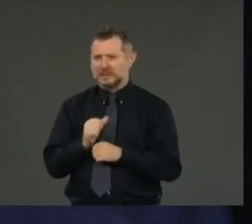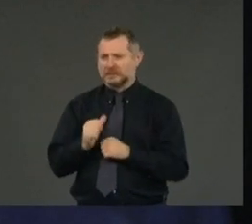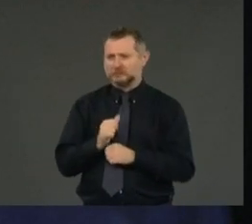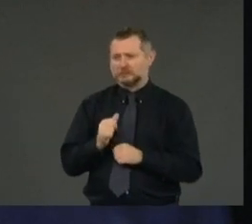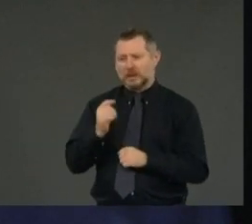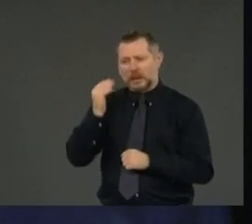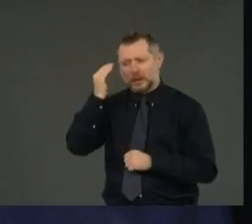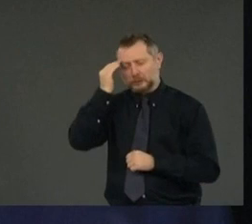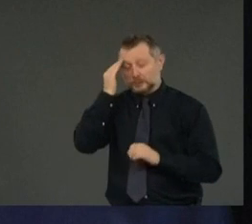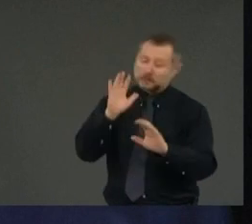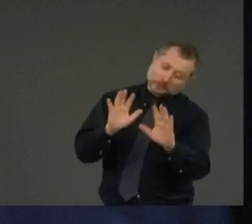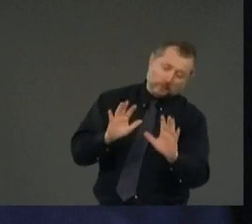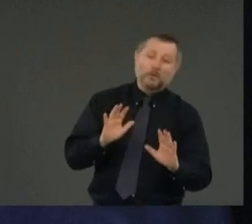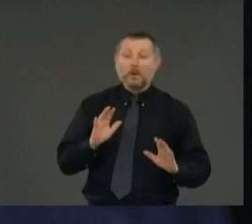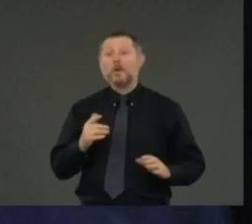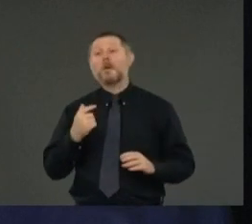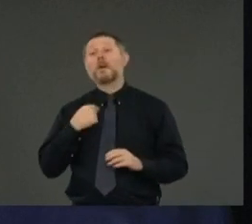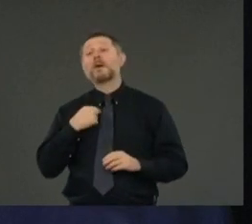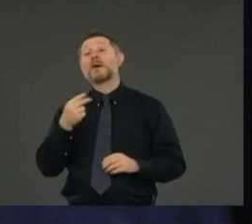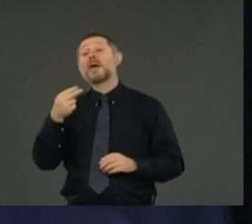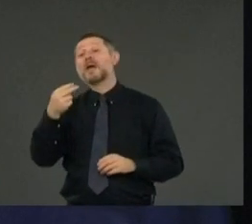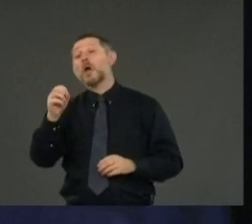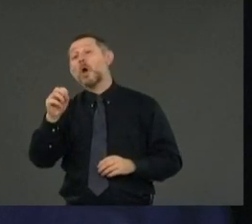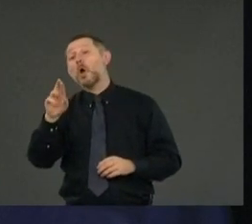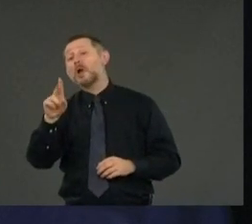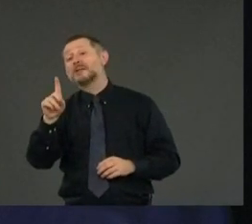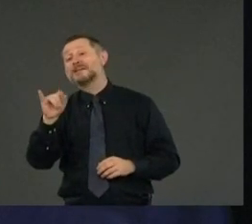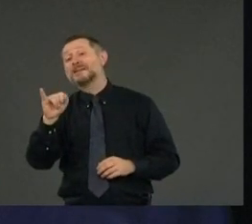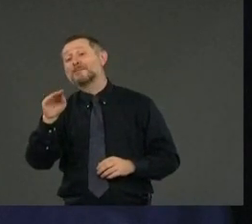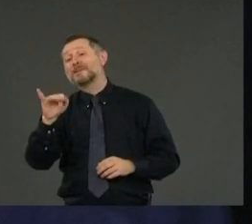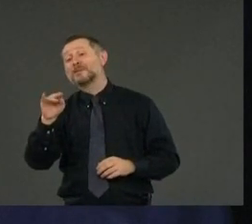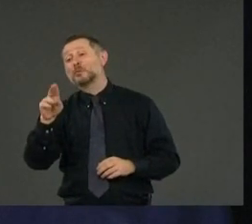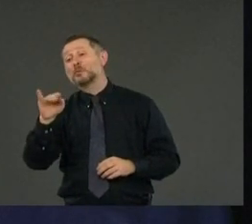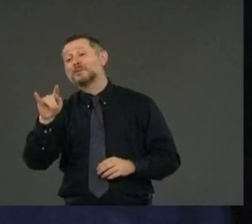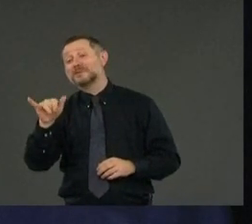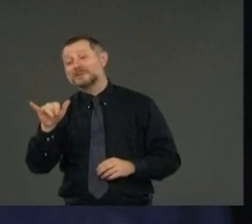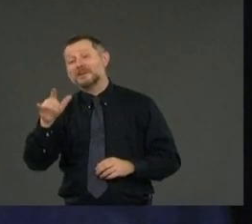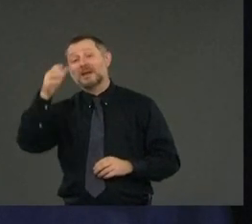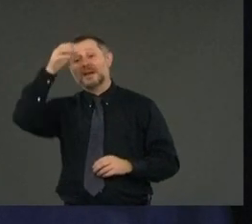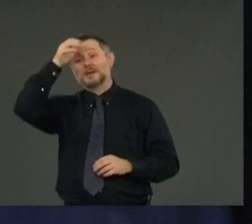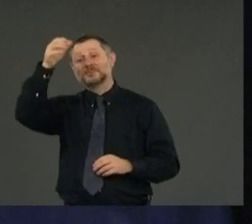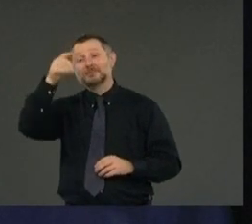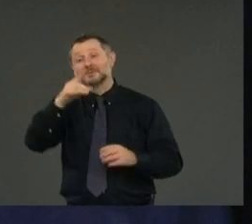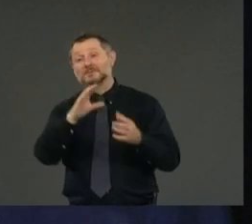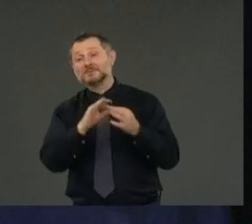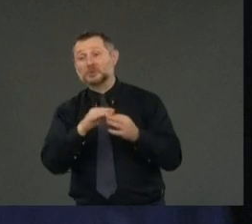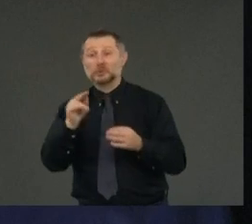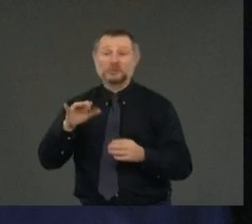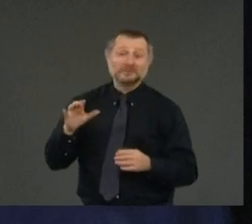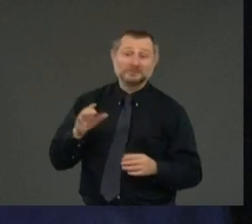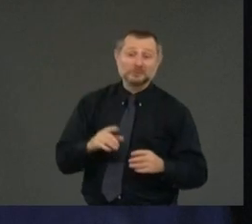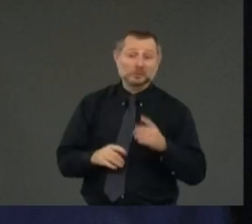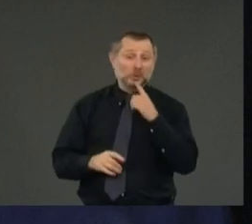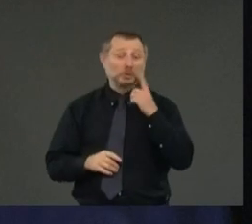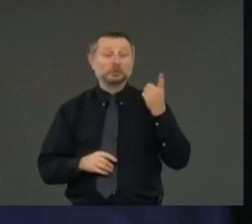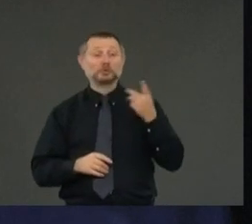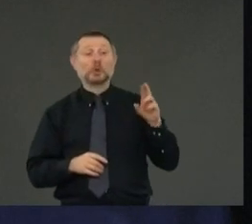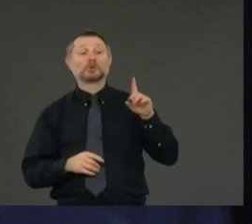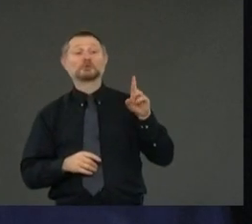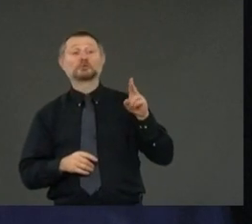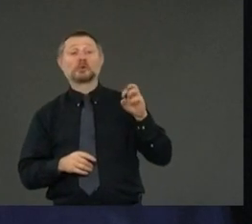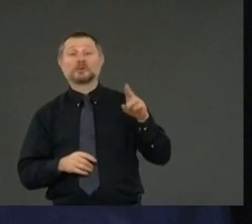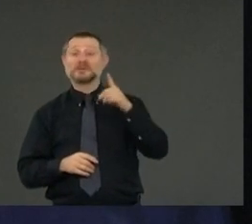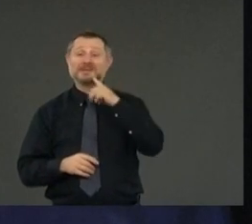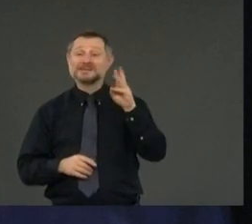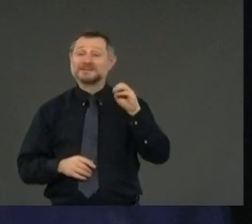concept, some people talk about that in New York City. As Dr. Zucker said, you have to get near 60% before you can talk about that. New York City is nowhere